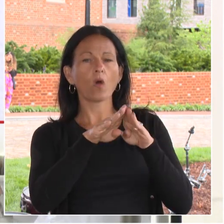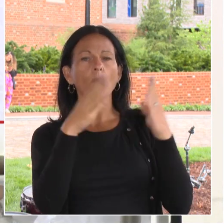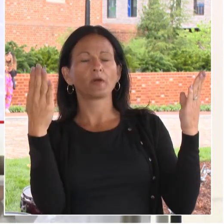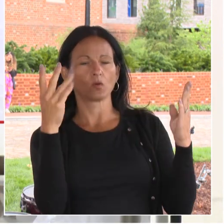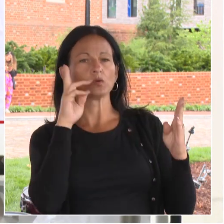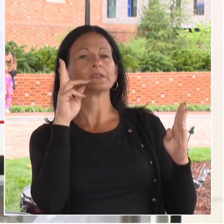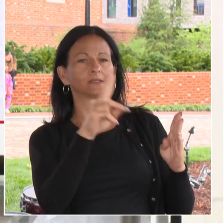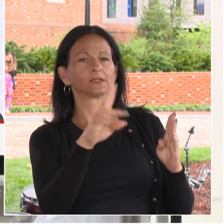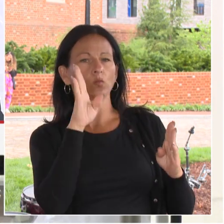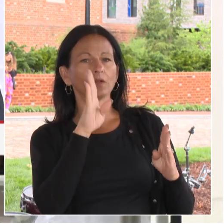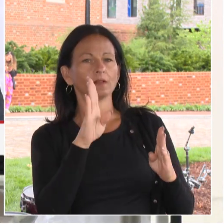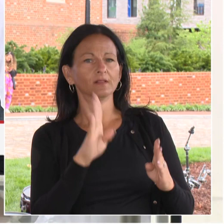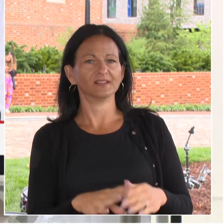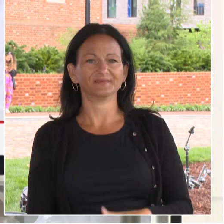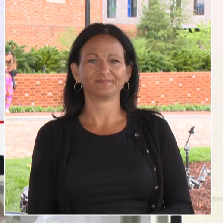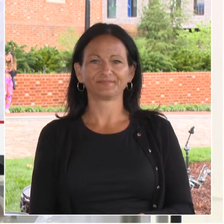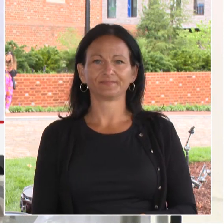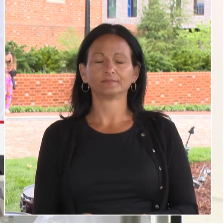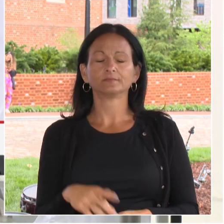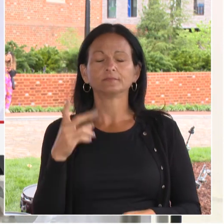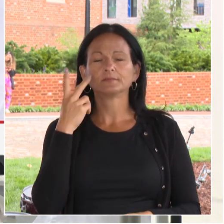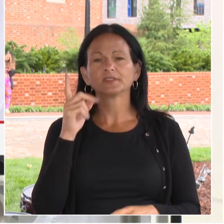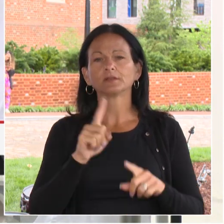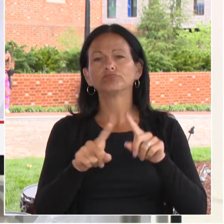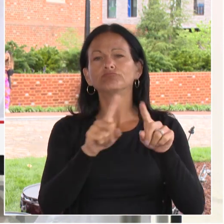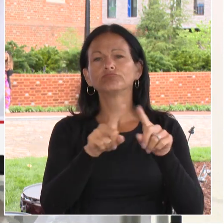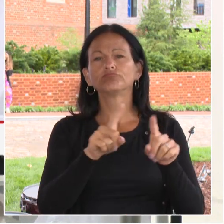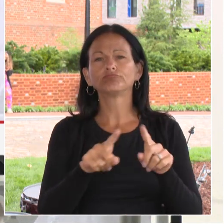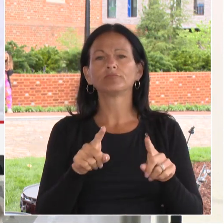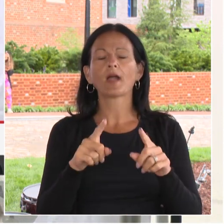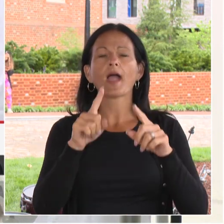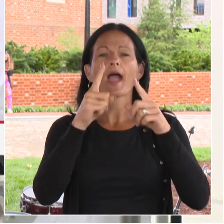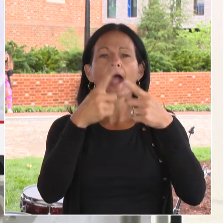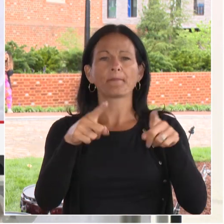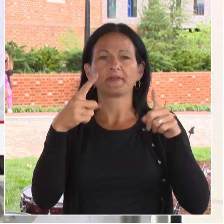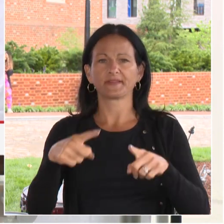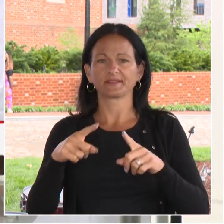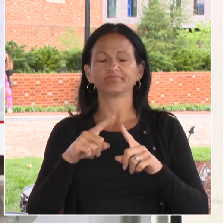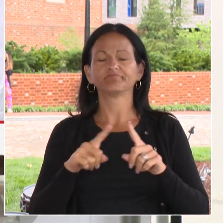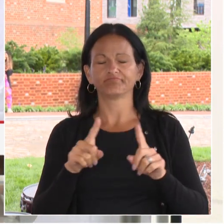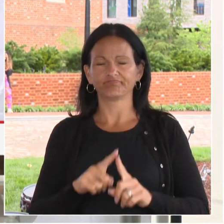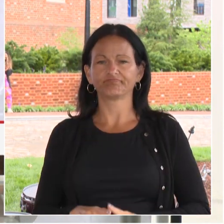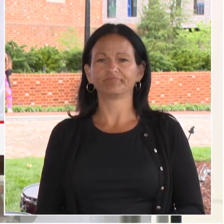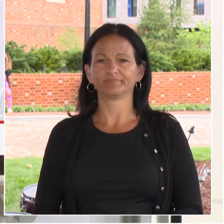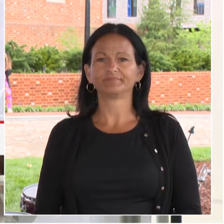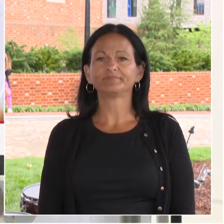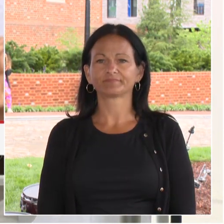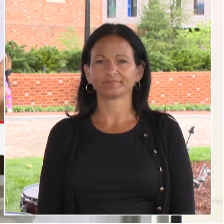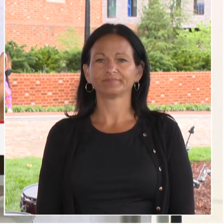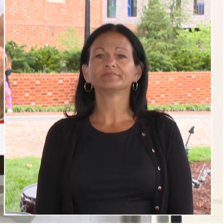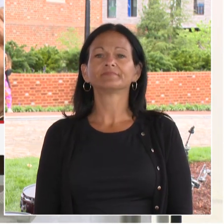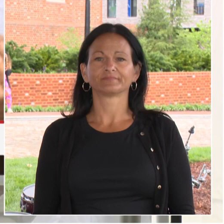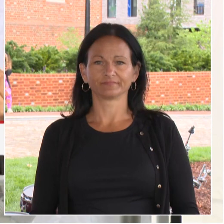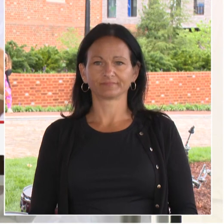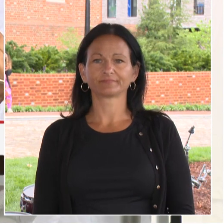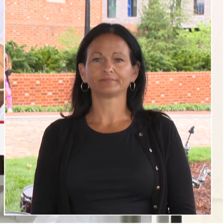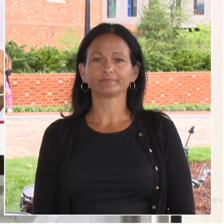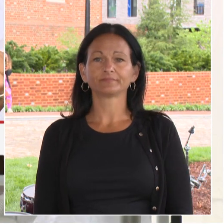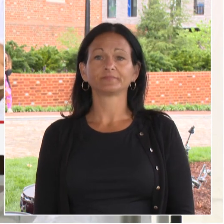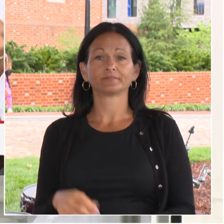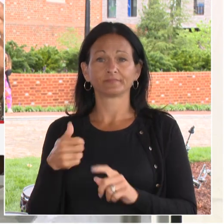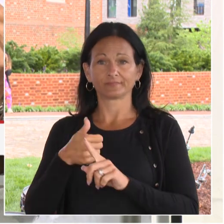virtues of nurture are manifested in a sculptural form rising up from the earth. A human hand, an iconic